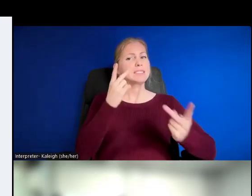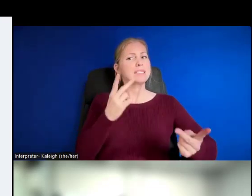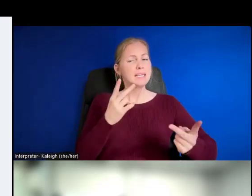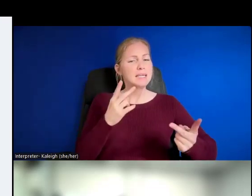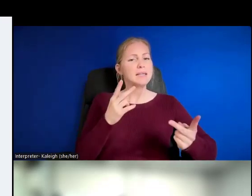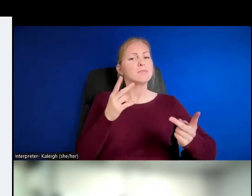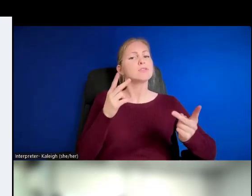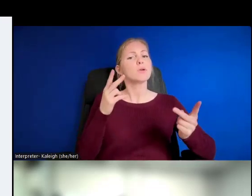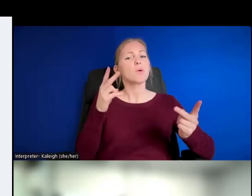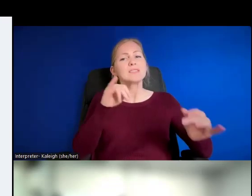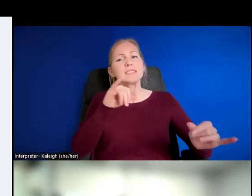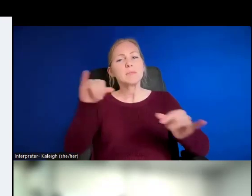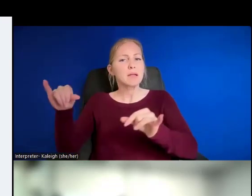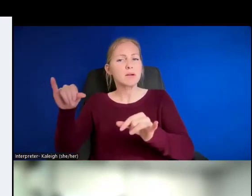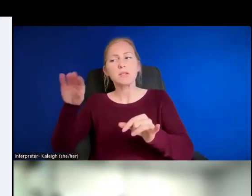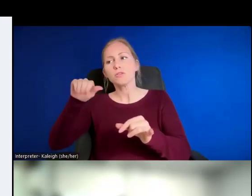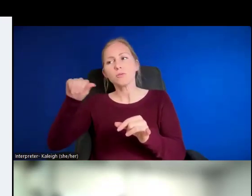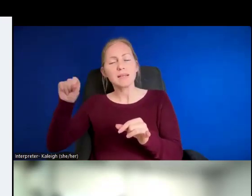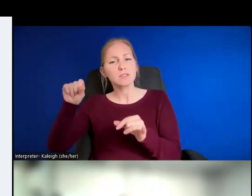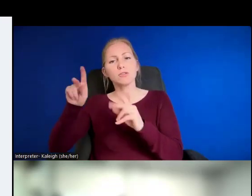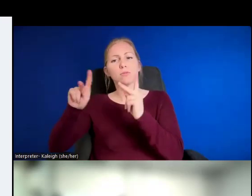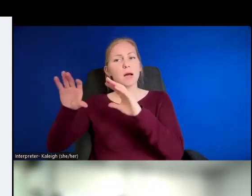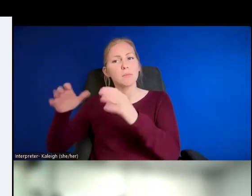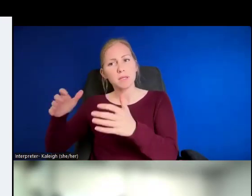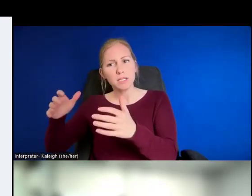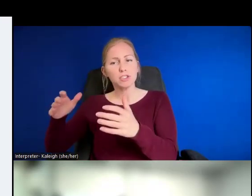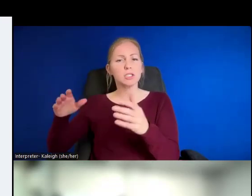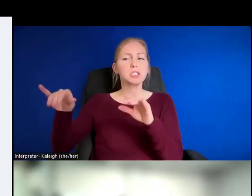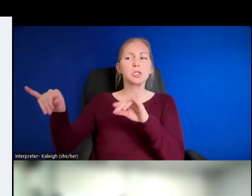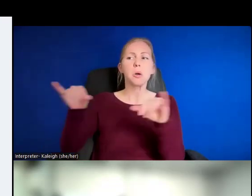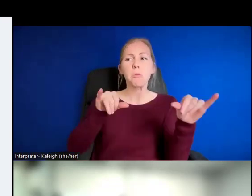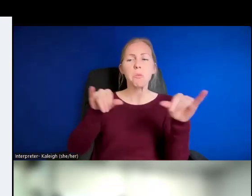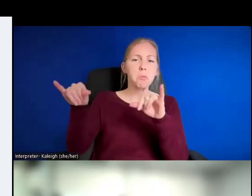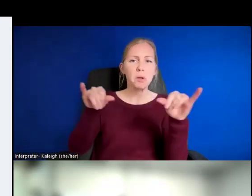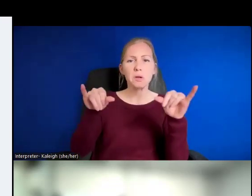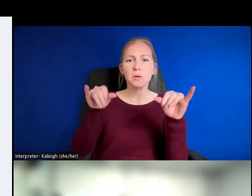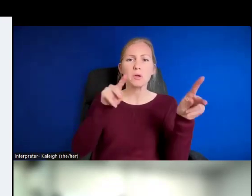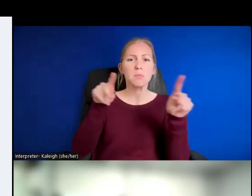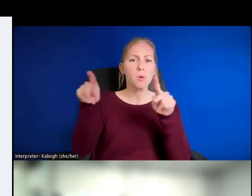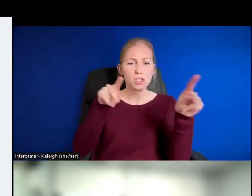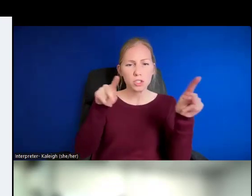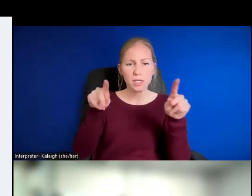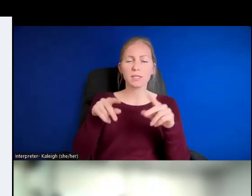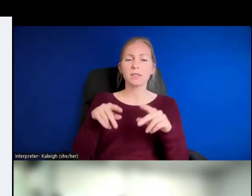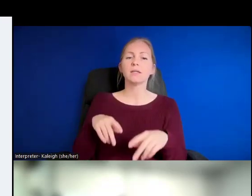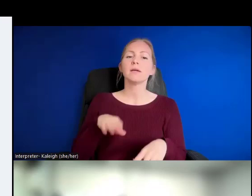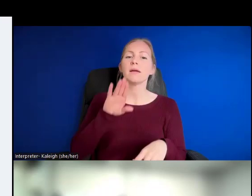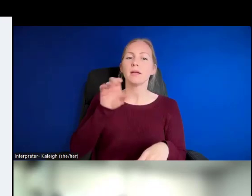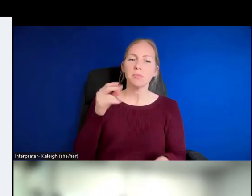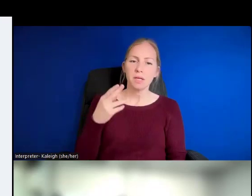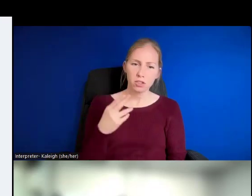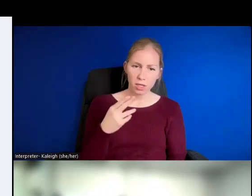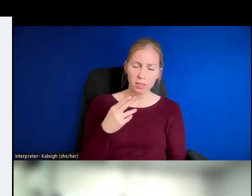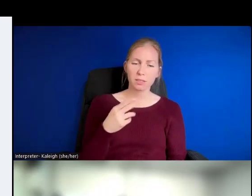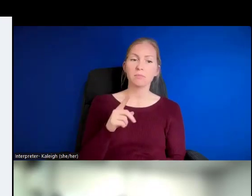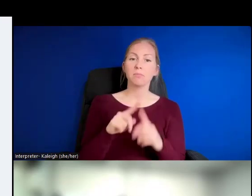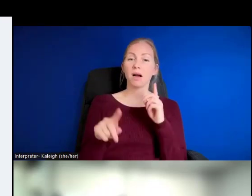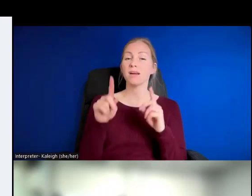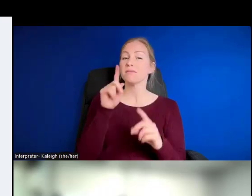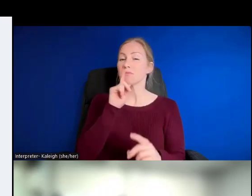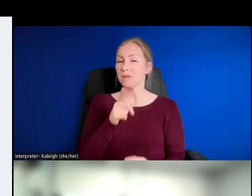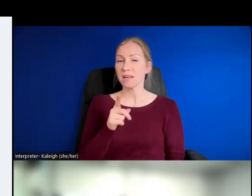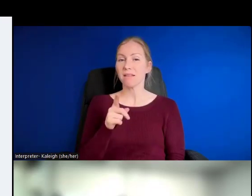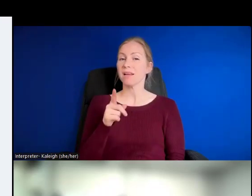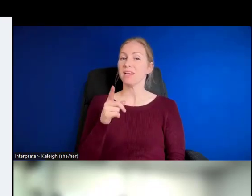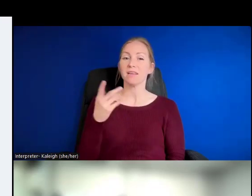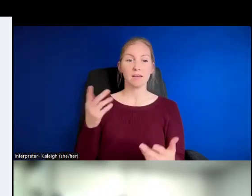Massachusetts population and then looking at the Bridgewater population. In reality,